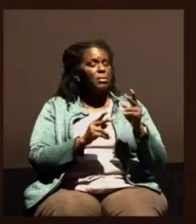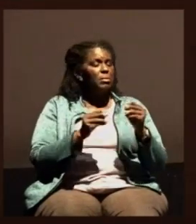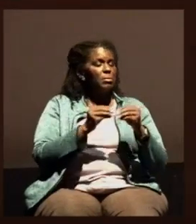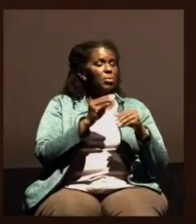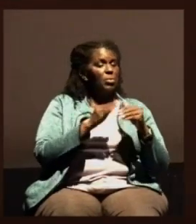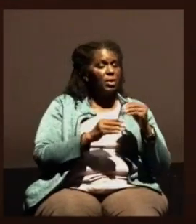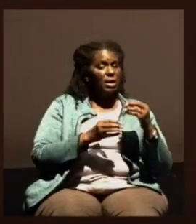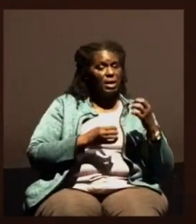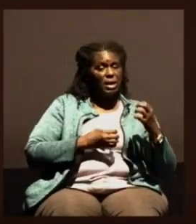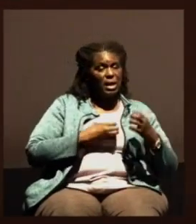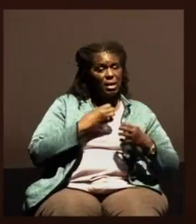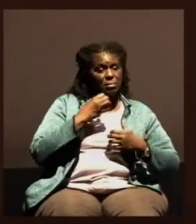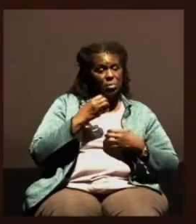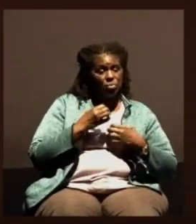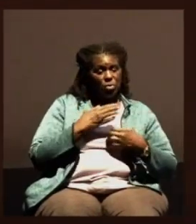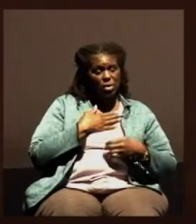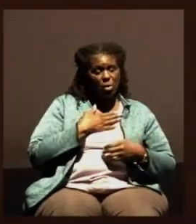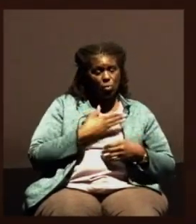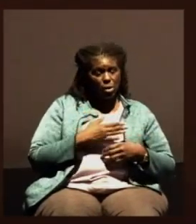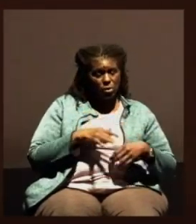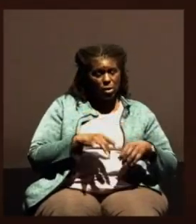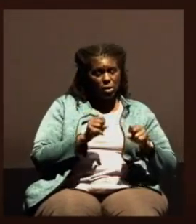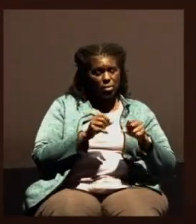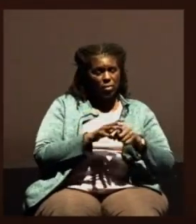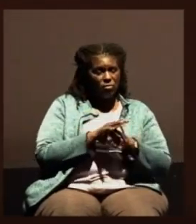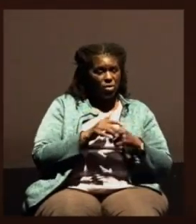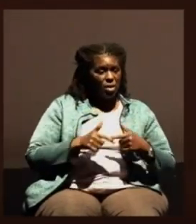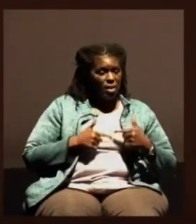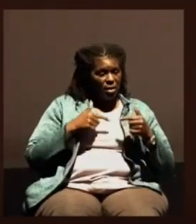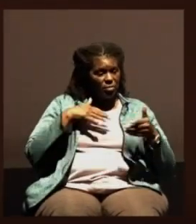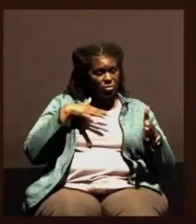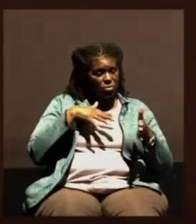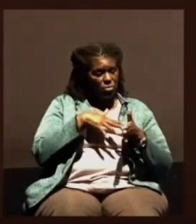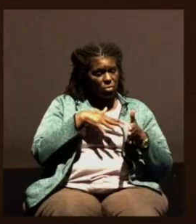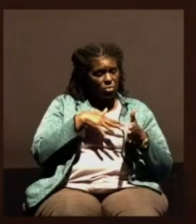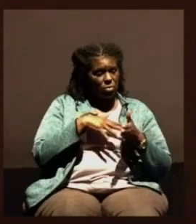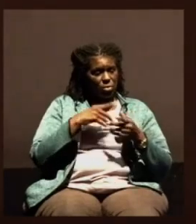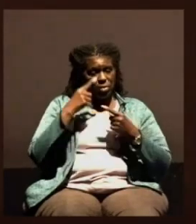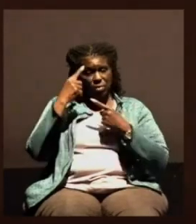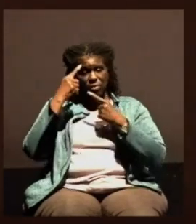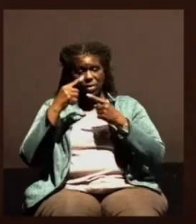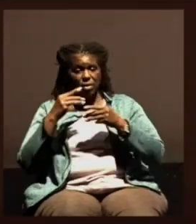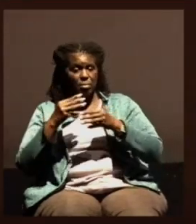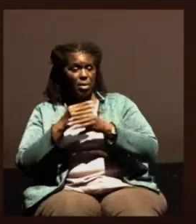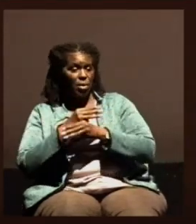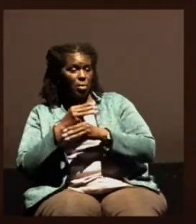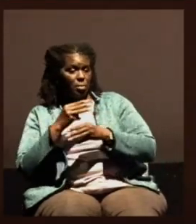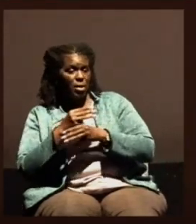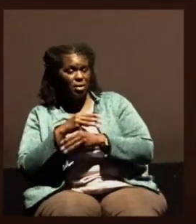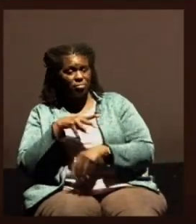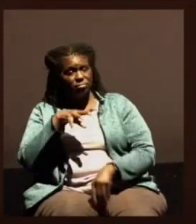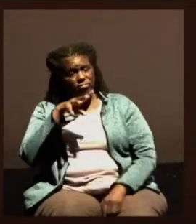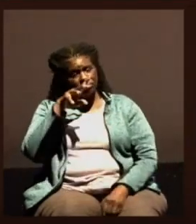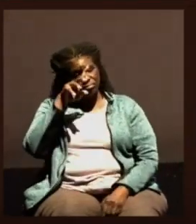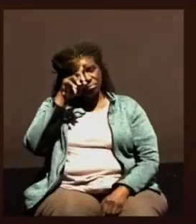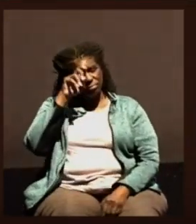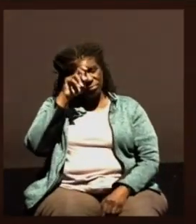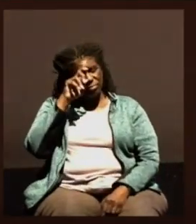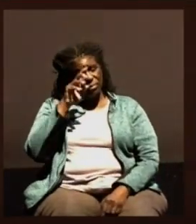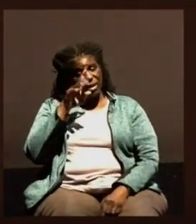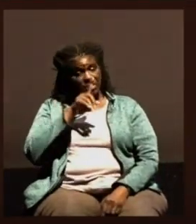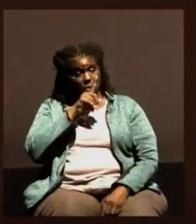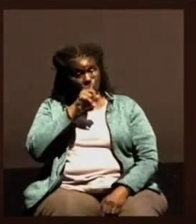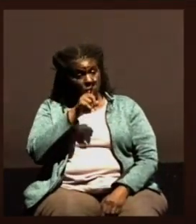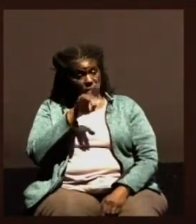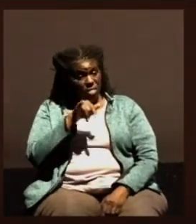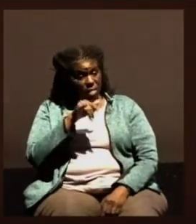and it's worth spending a life on. I would ask all of you to think about mathematics and question it this way. Is it really that